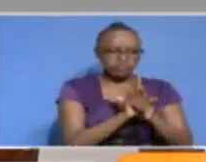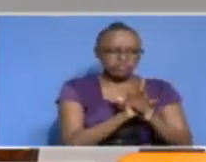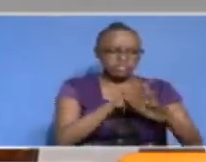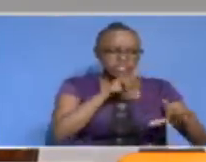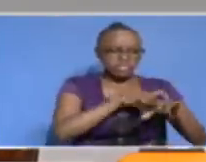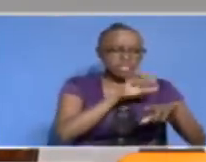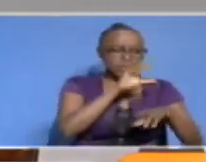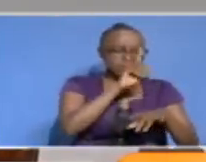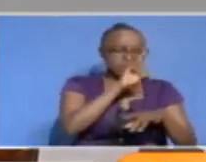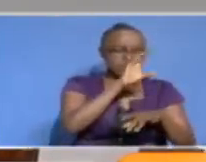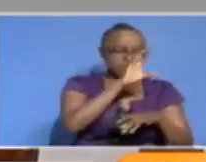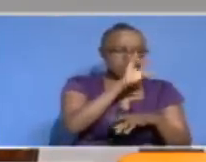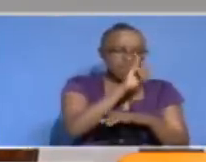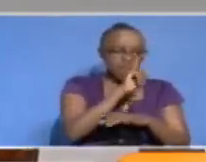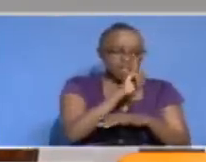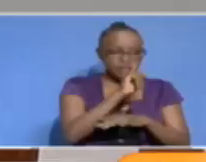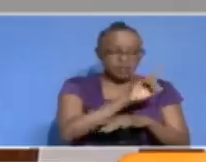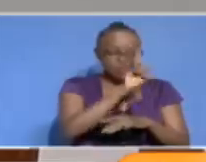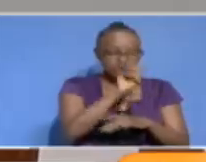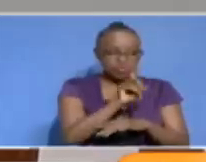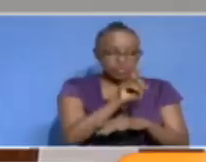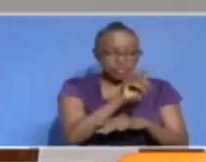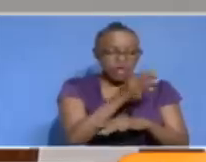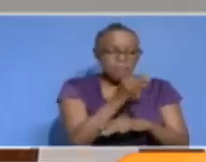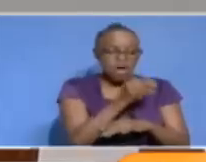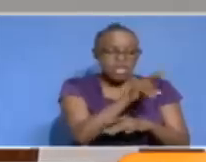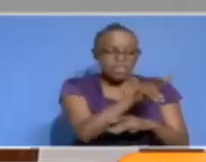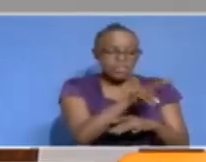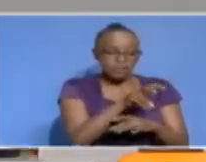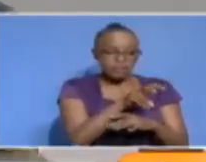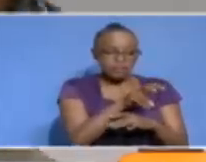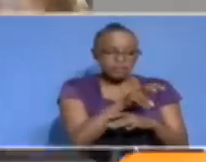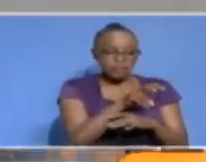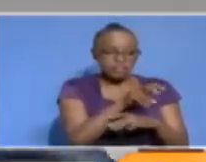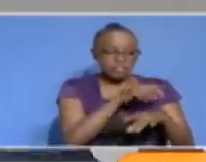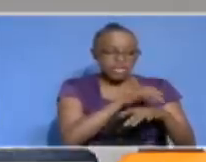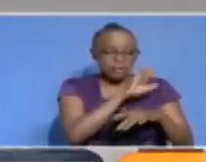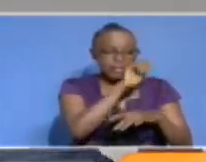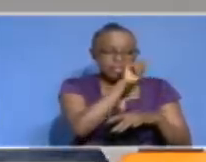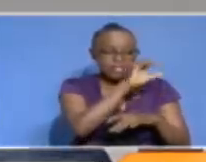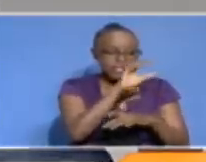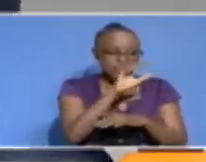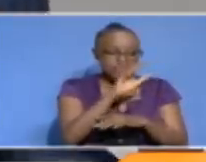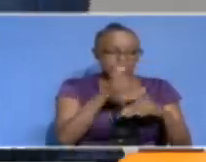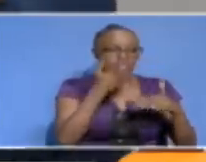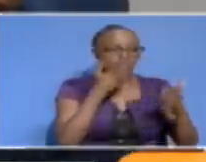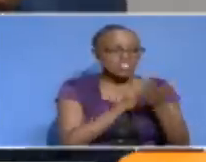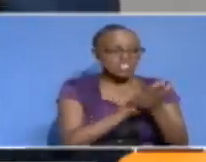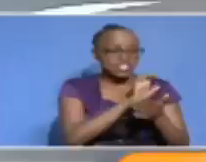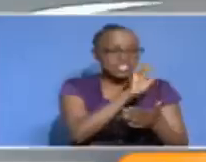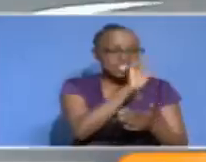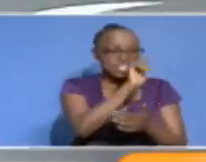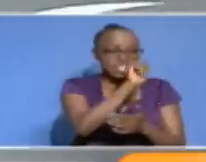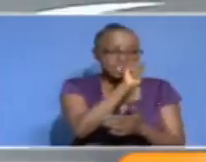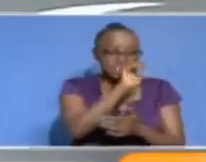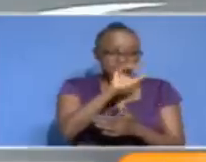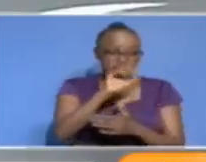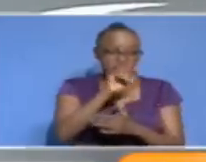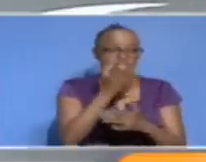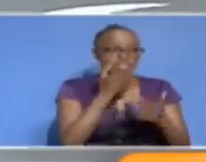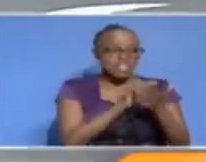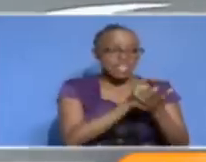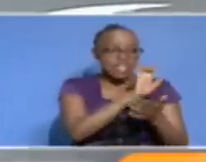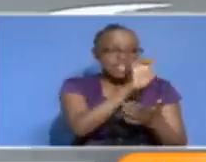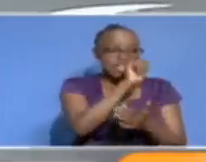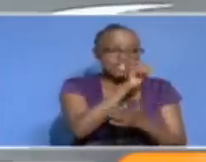the DCI raised a question mark, pesa inaibiwa. When ESCC, and I did not give you a letter for ESCC. Eh? Mm. This is a letter for